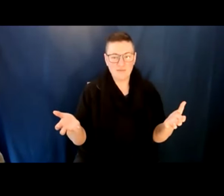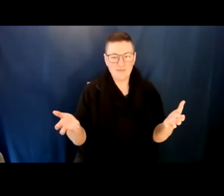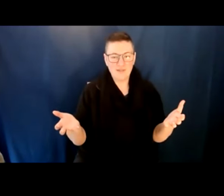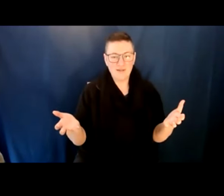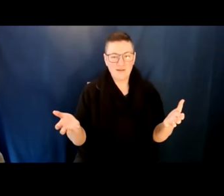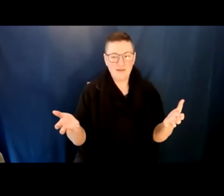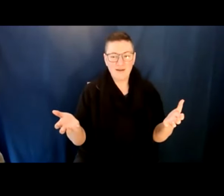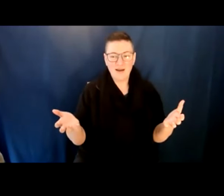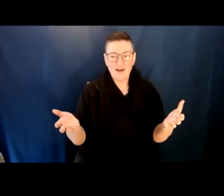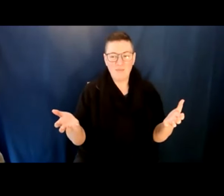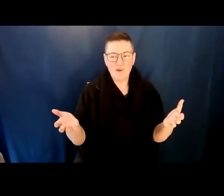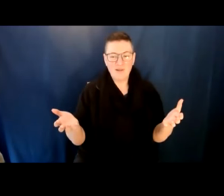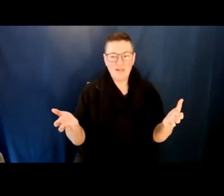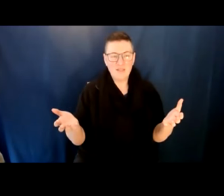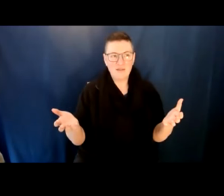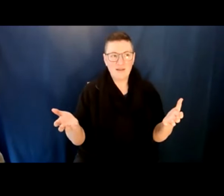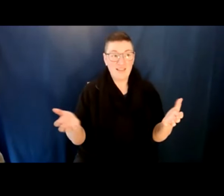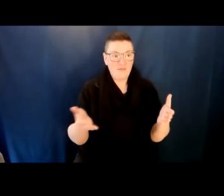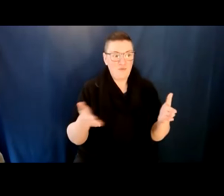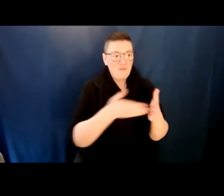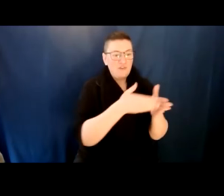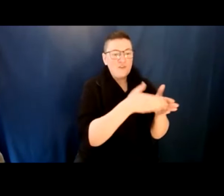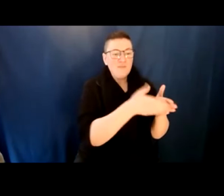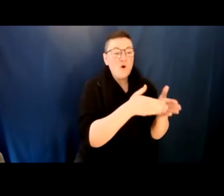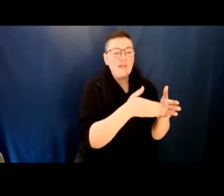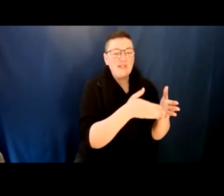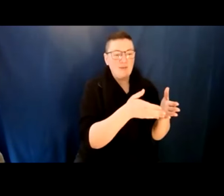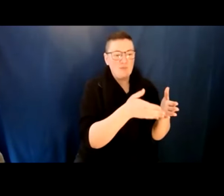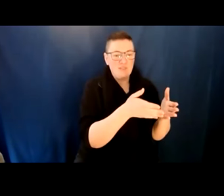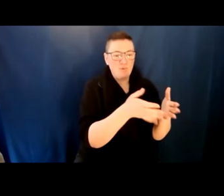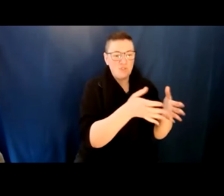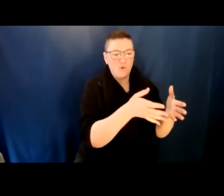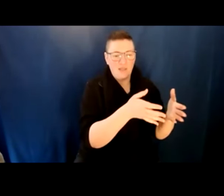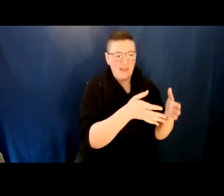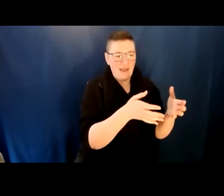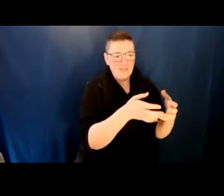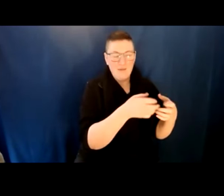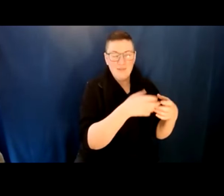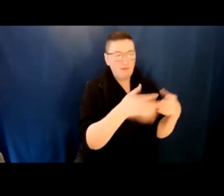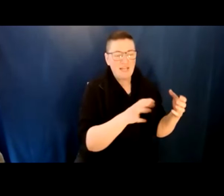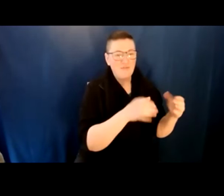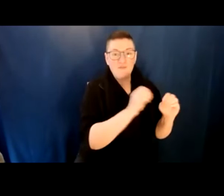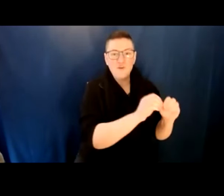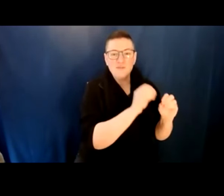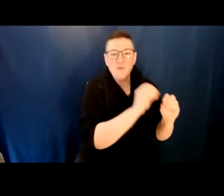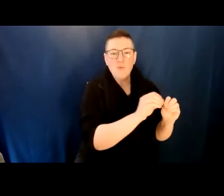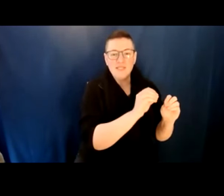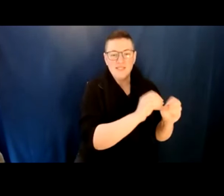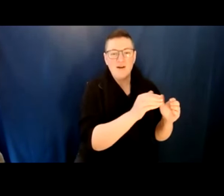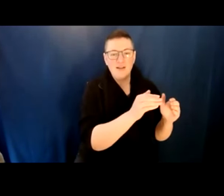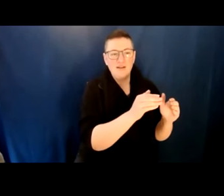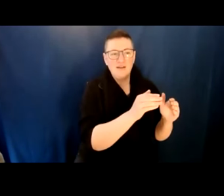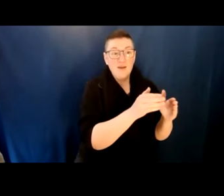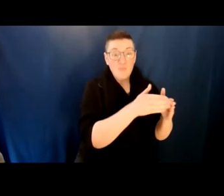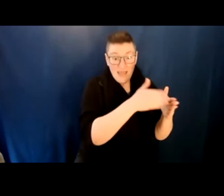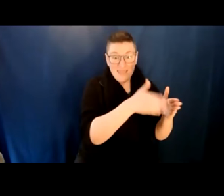unfold. From the very first moment, it was push worthy. Like I was over the edge from the first moment it